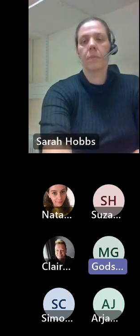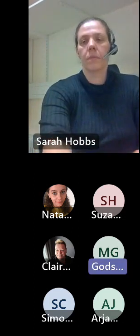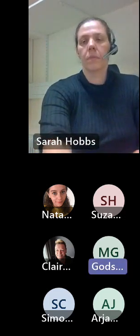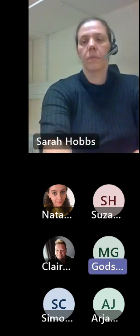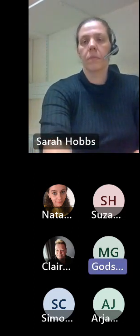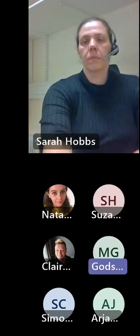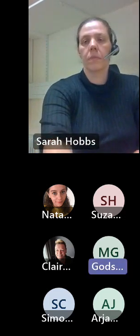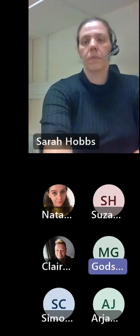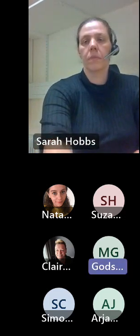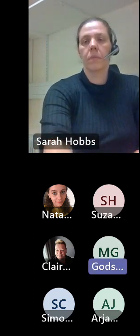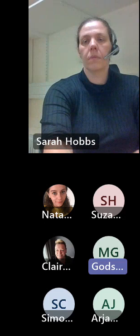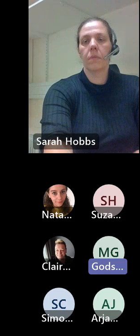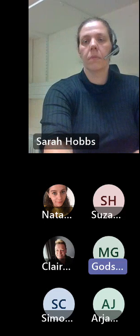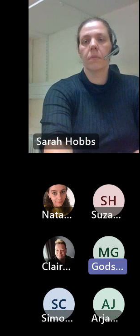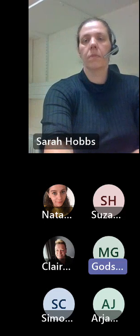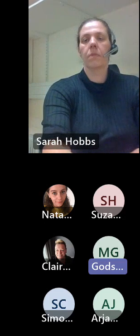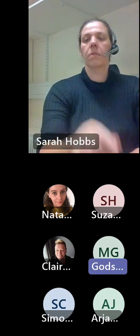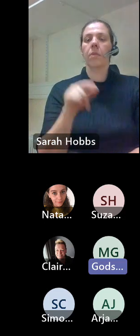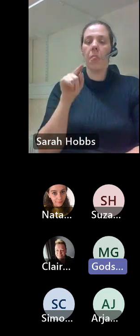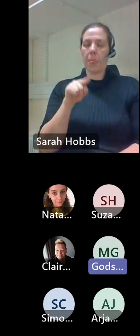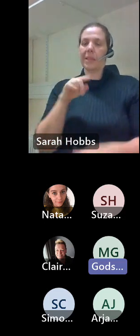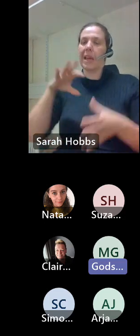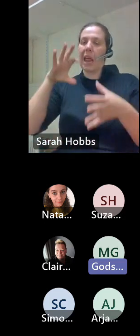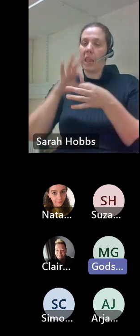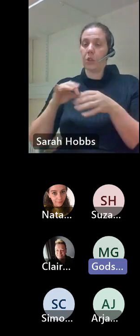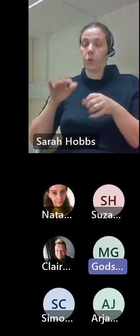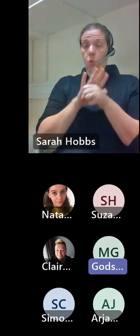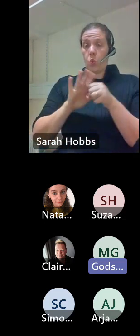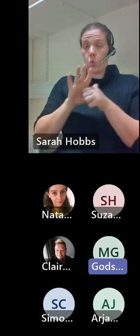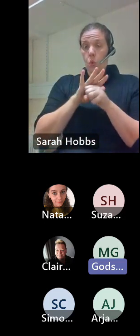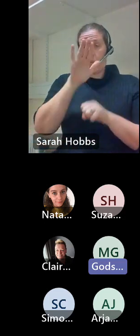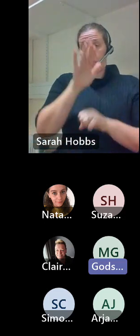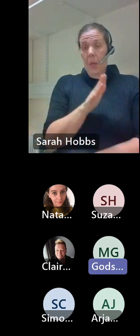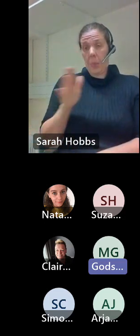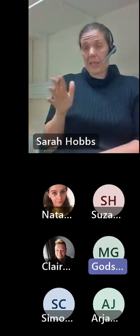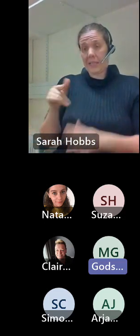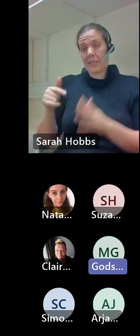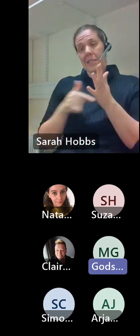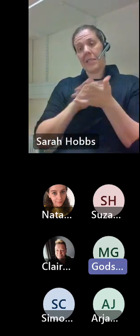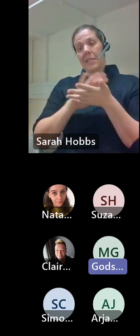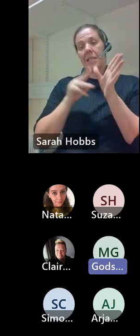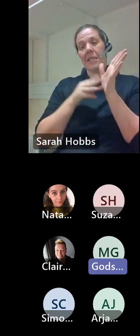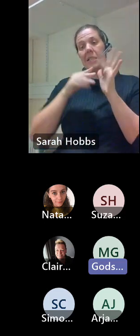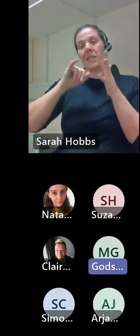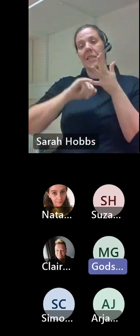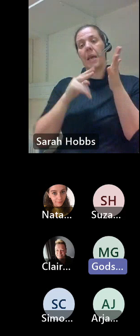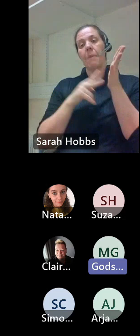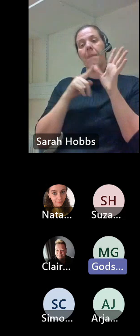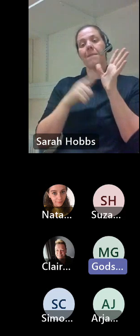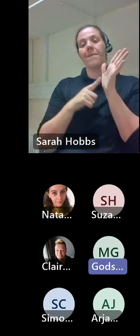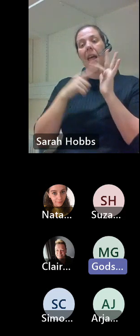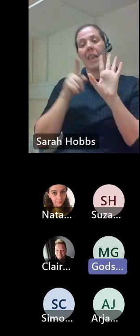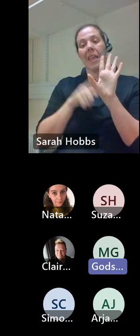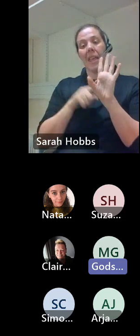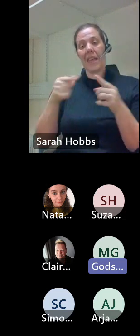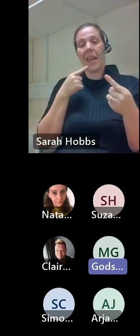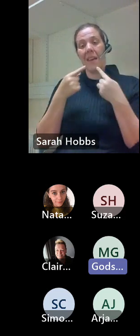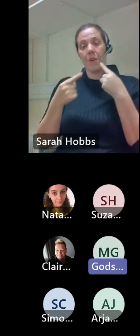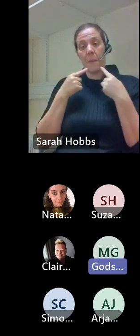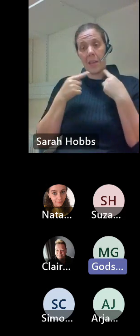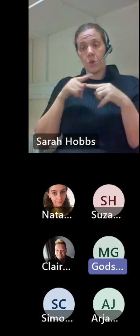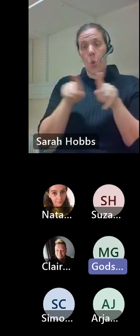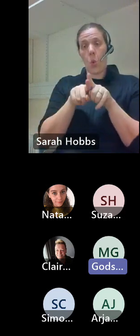This just illustrates in terms of Thames Valley. Obviously, there's information there from our colleagues in the East